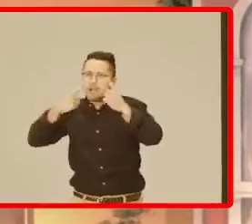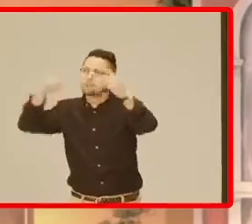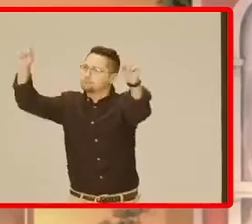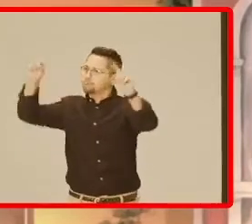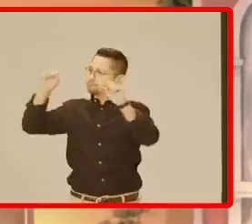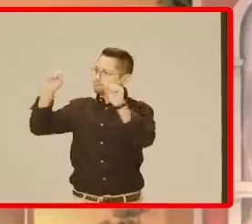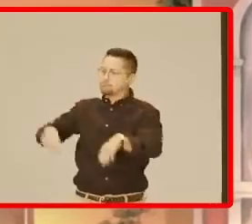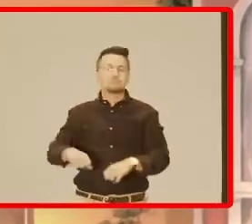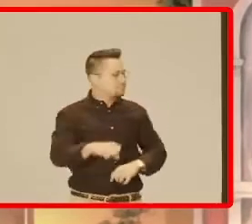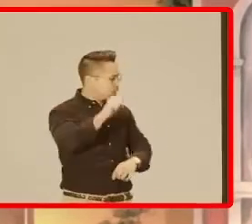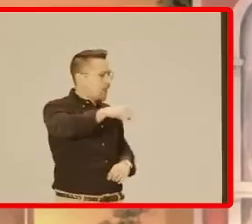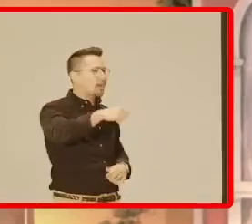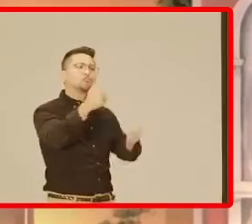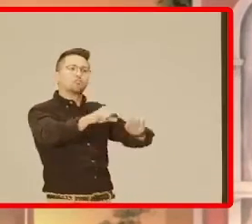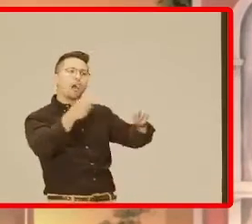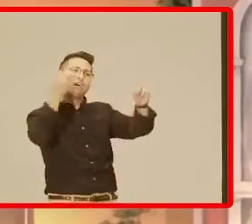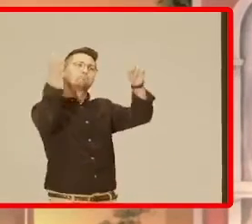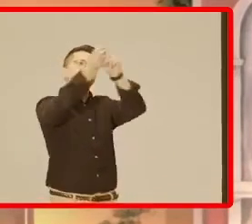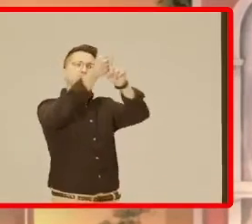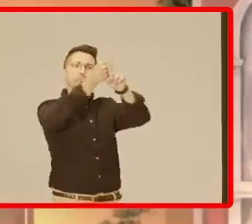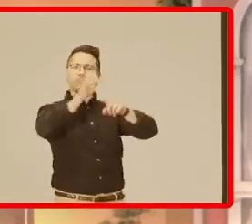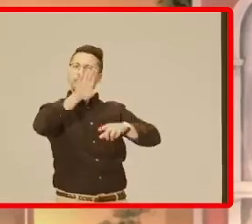To reach their full potential.